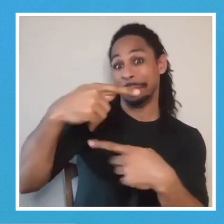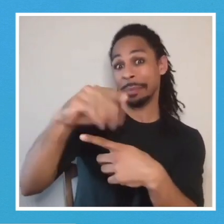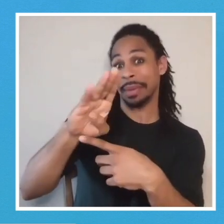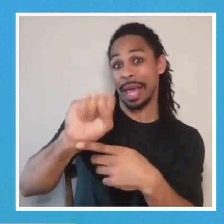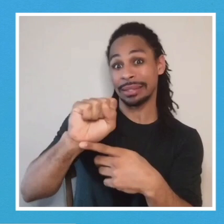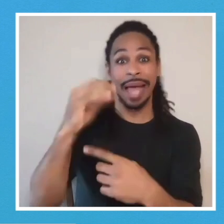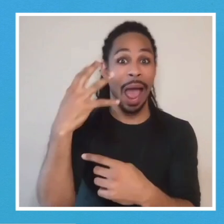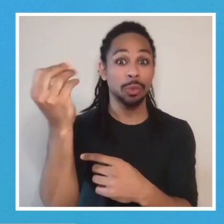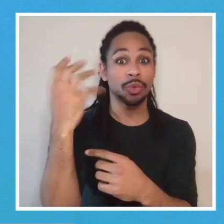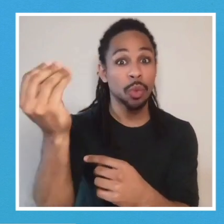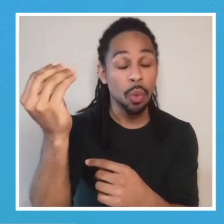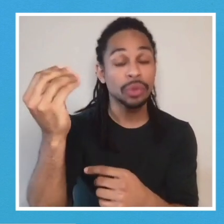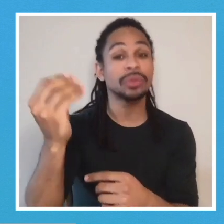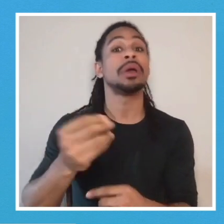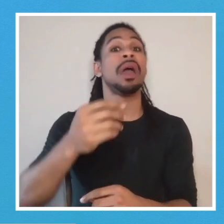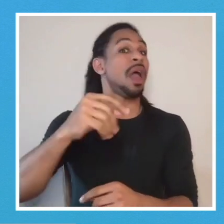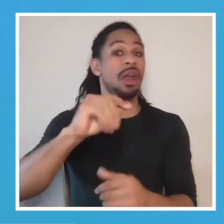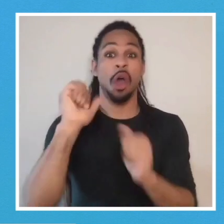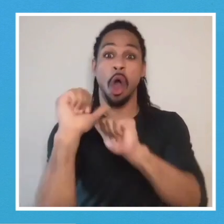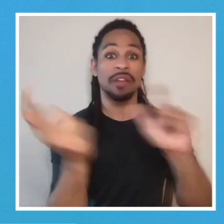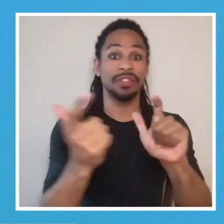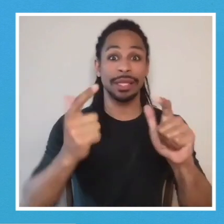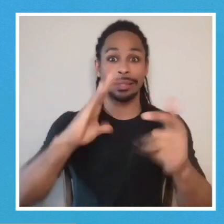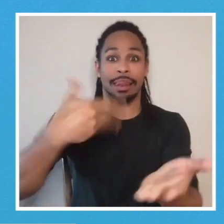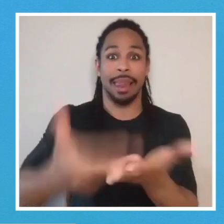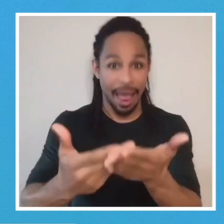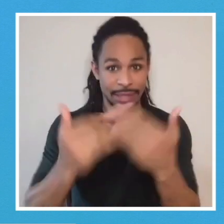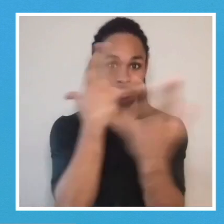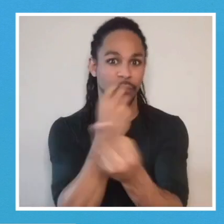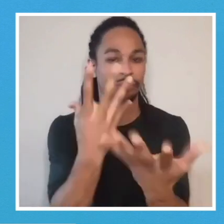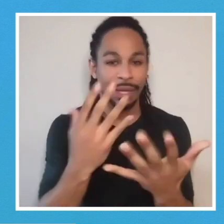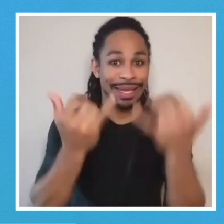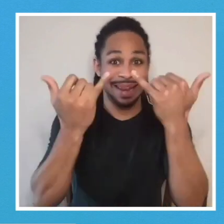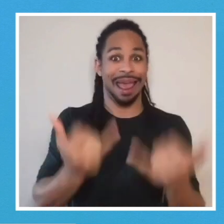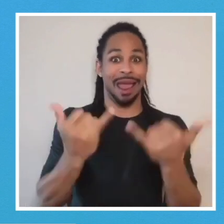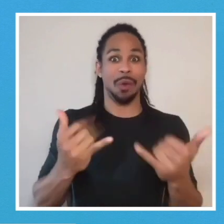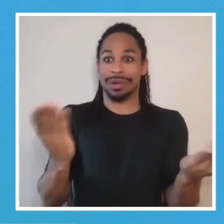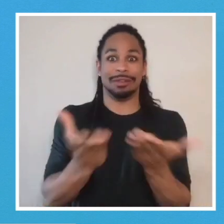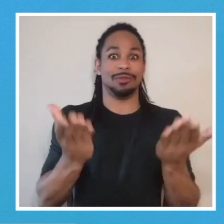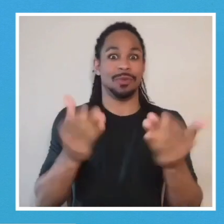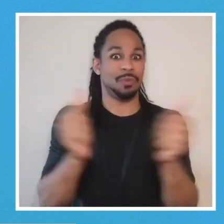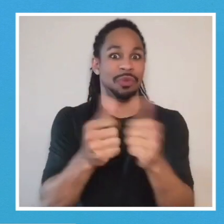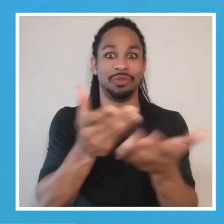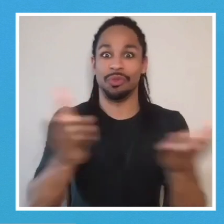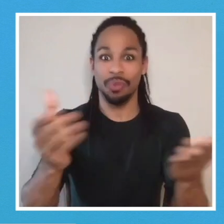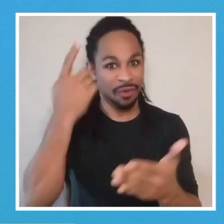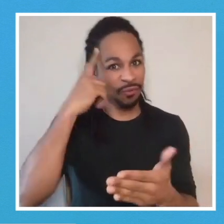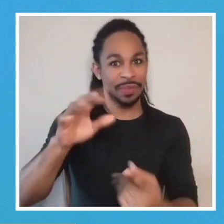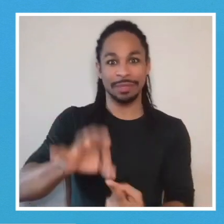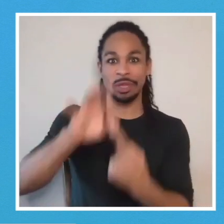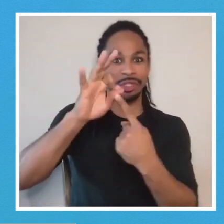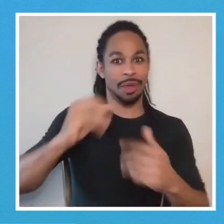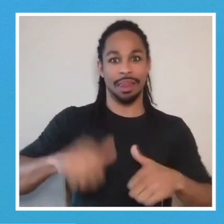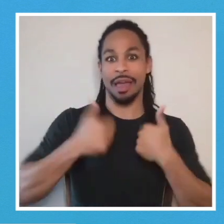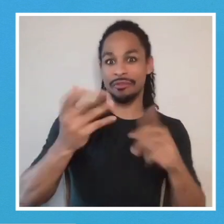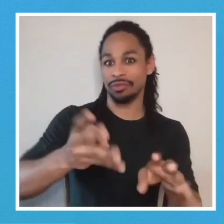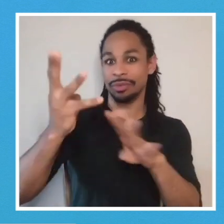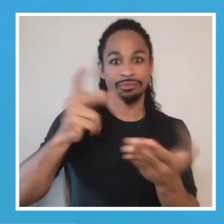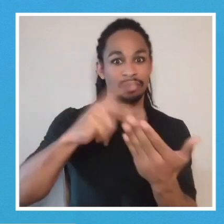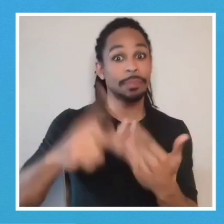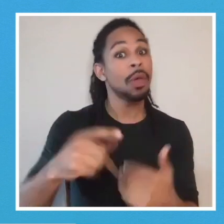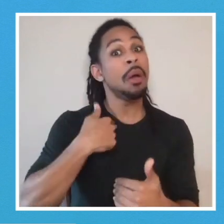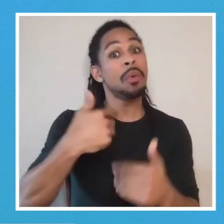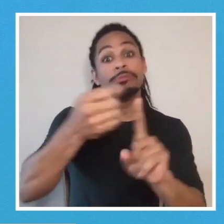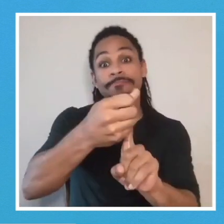beautifully right here, right now with you for this special live streaming program. Let me tell you a bit